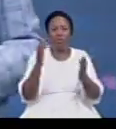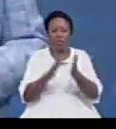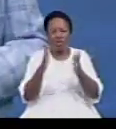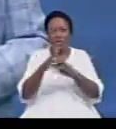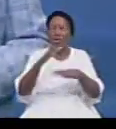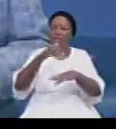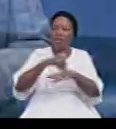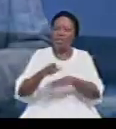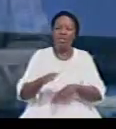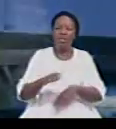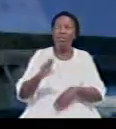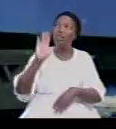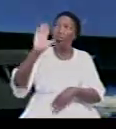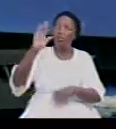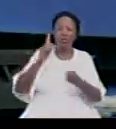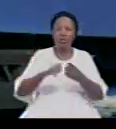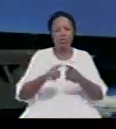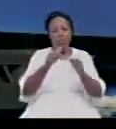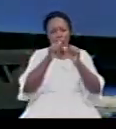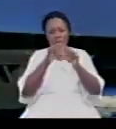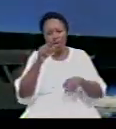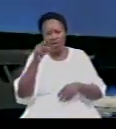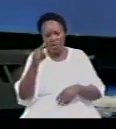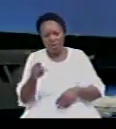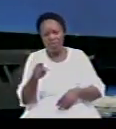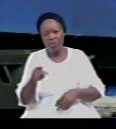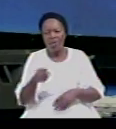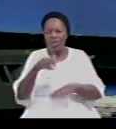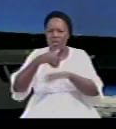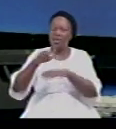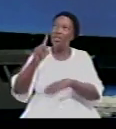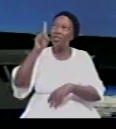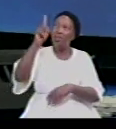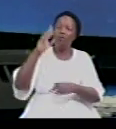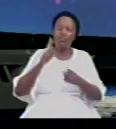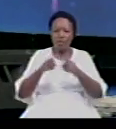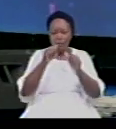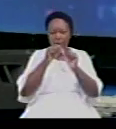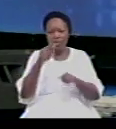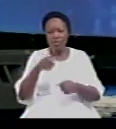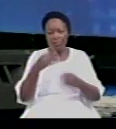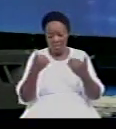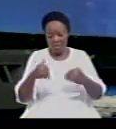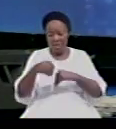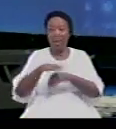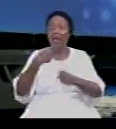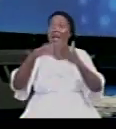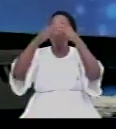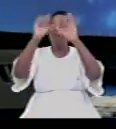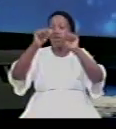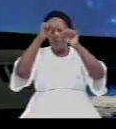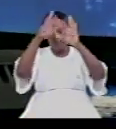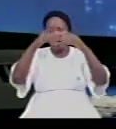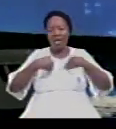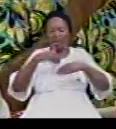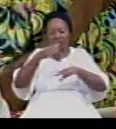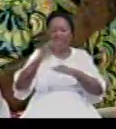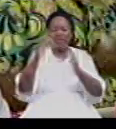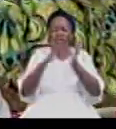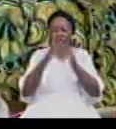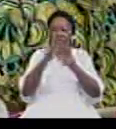to bless you. Sent him to bless you. Tonight, the Heavenly Father has sent Jesus to bless